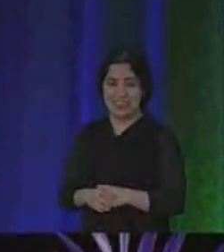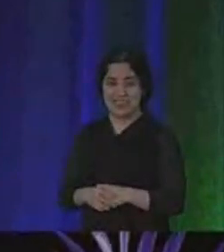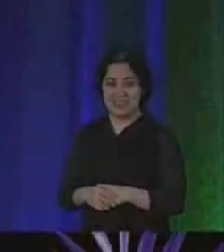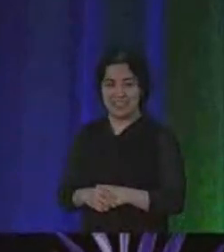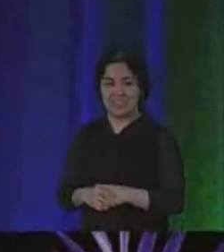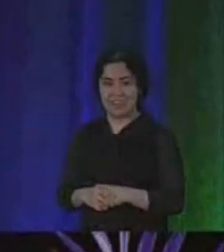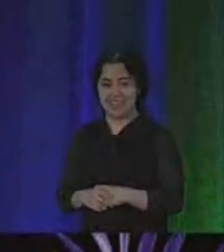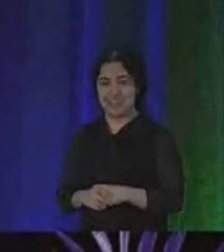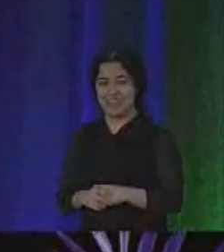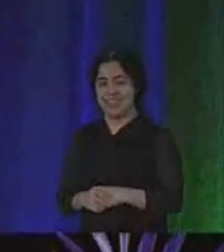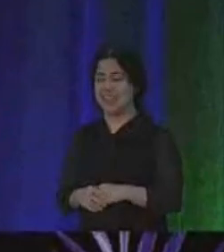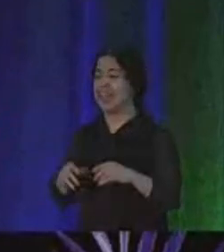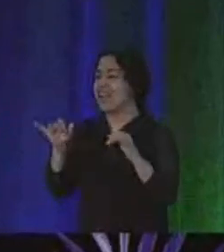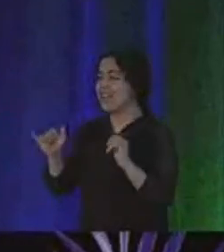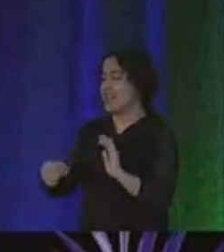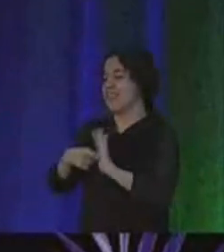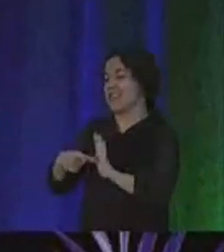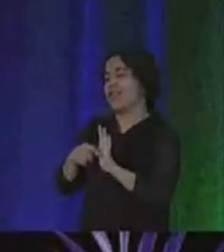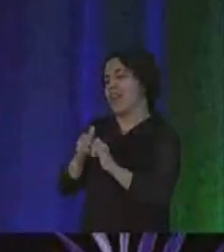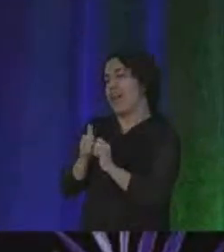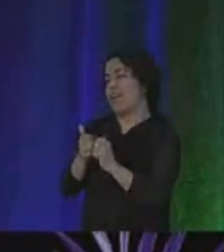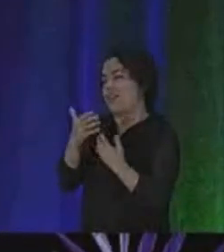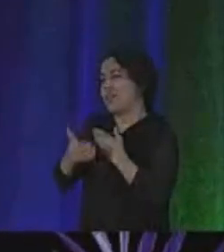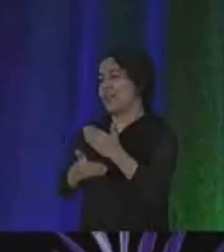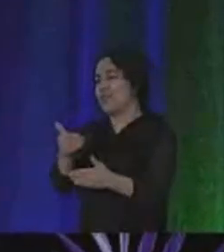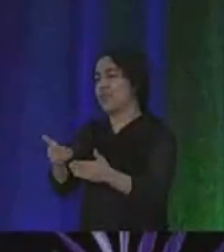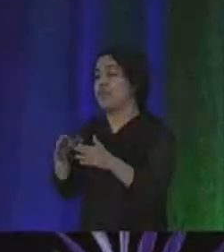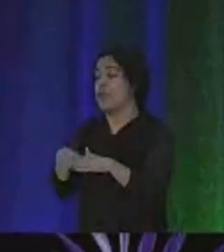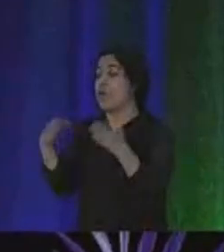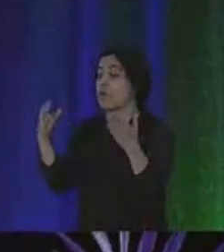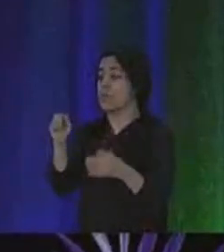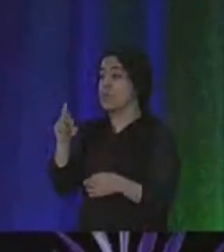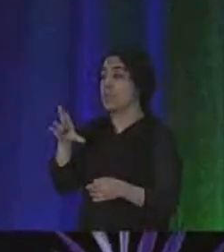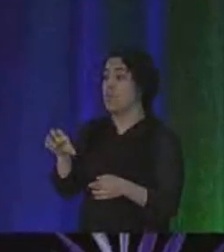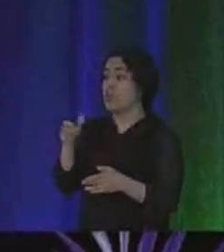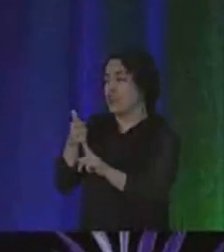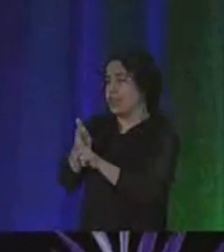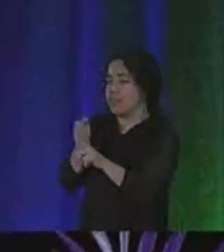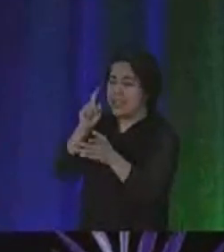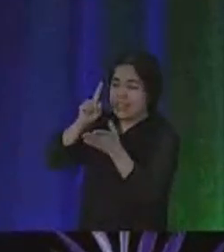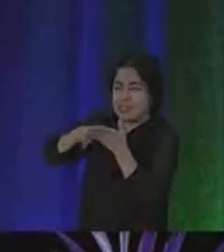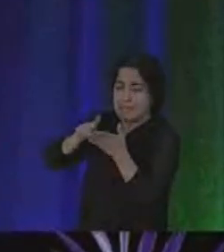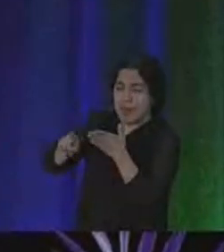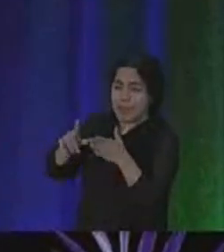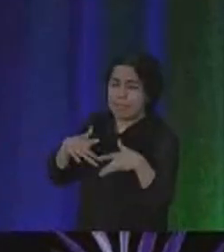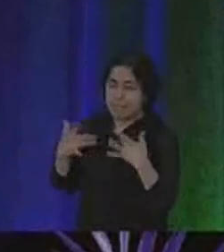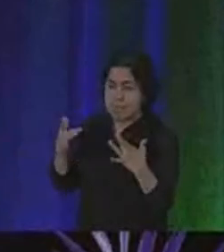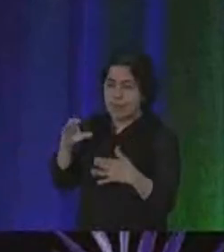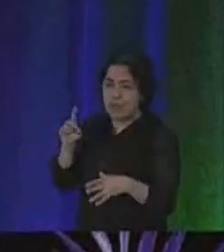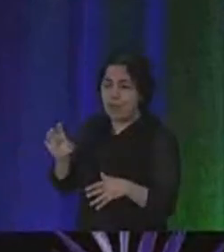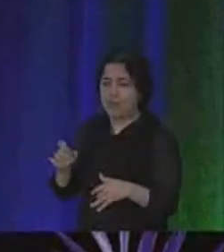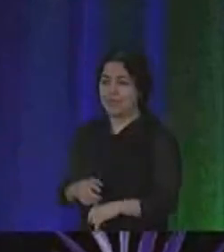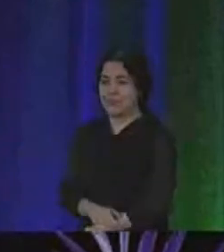So there's a demo of how you can get this going. Again, this is open source, so you can inspect the code and all that good stuff.